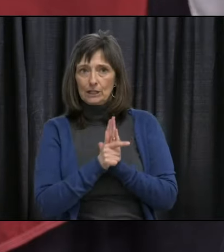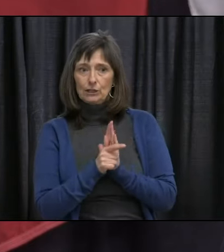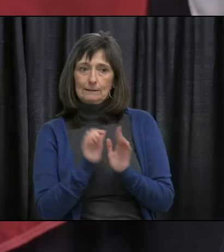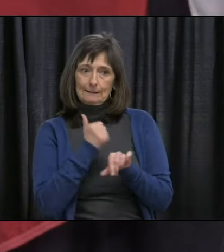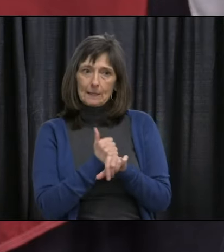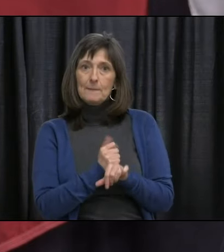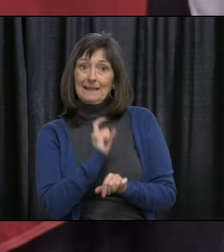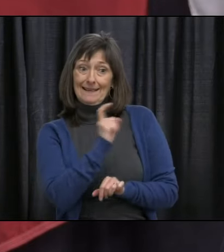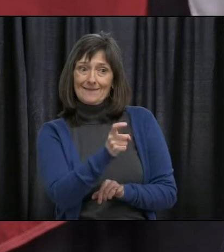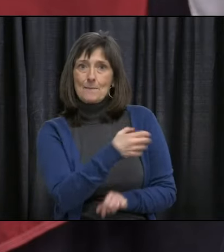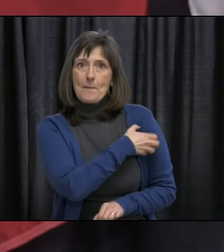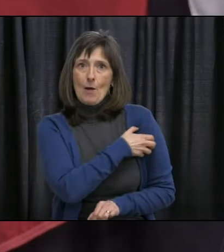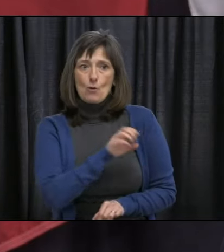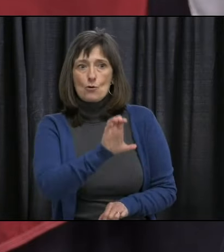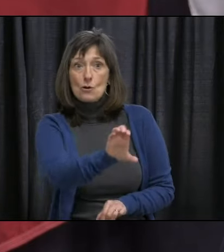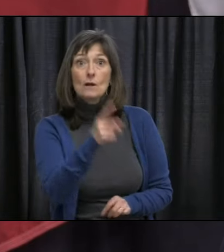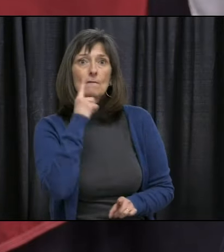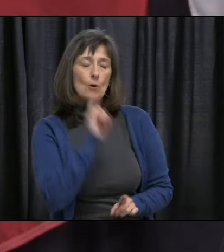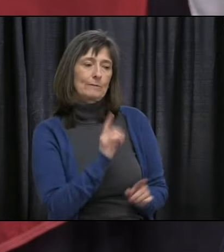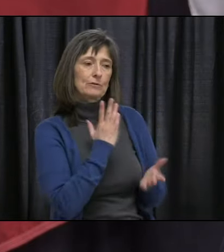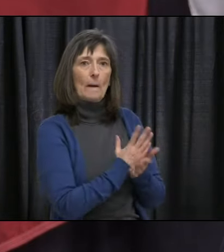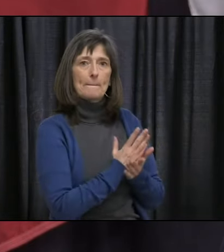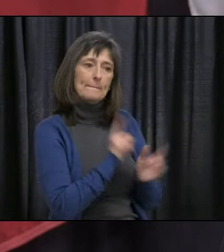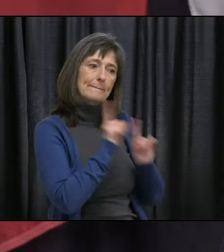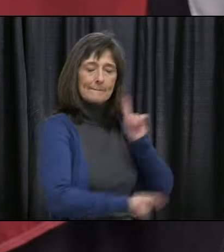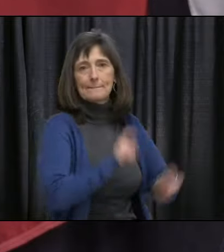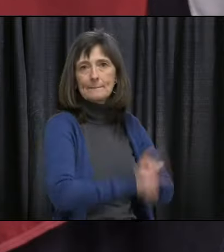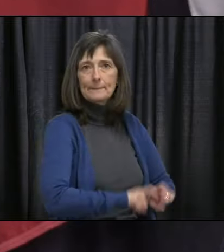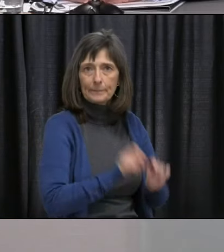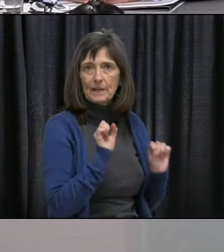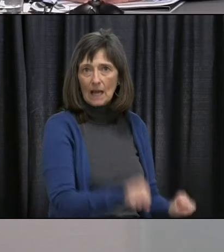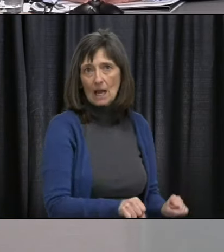place the proper enforcement mechanism.